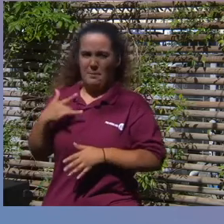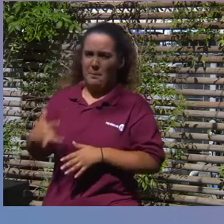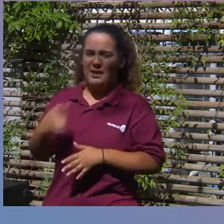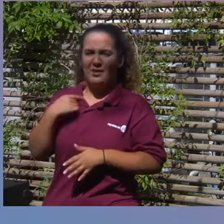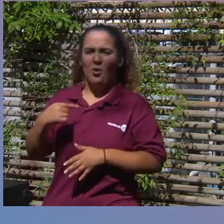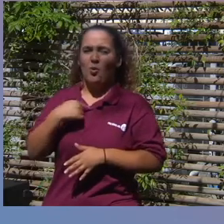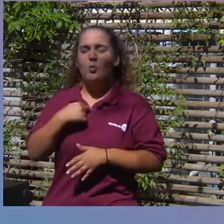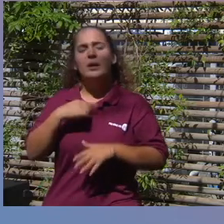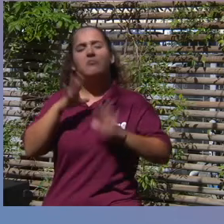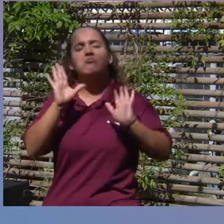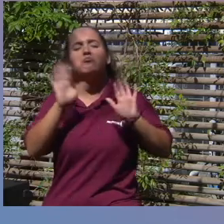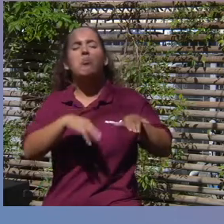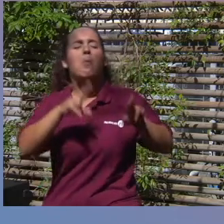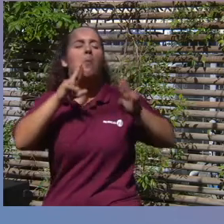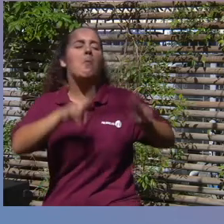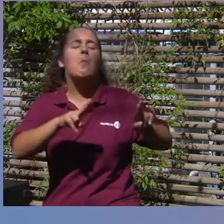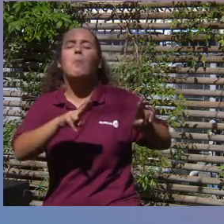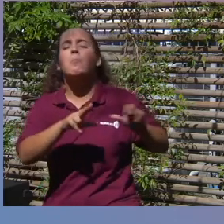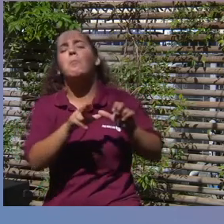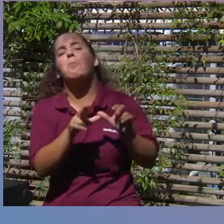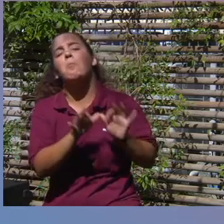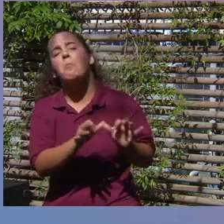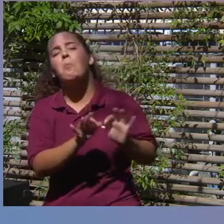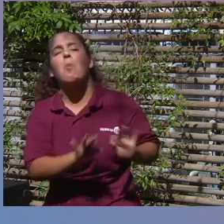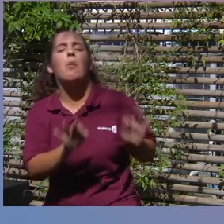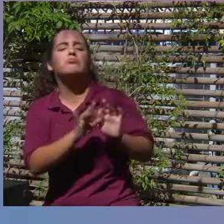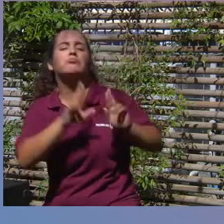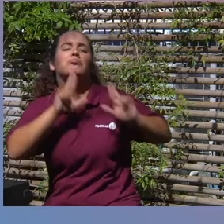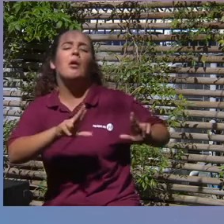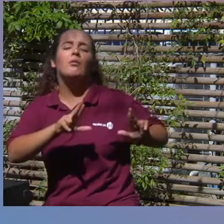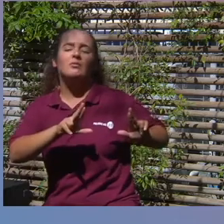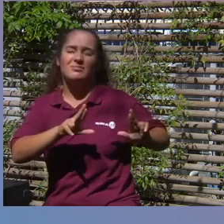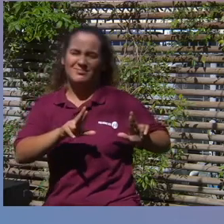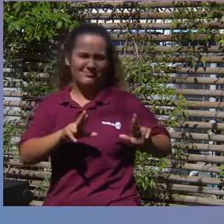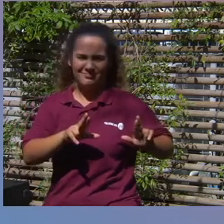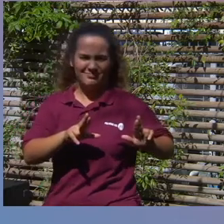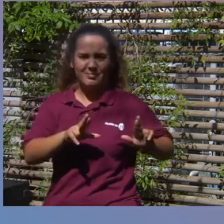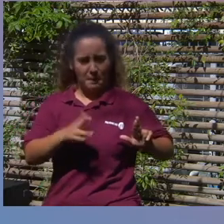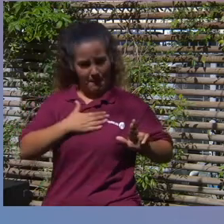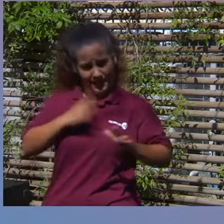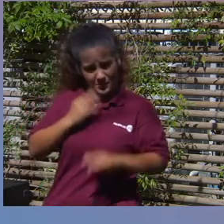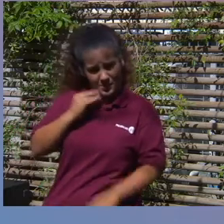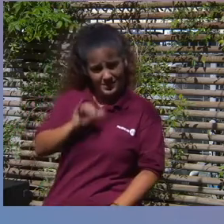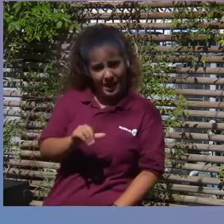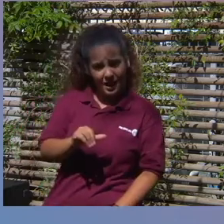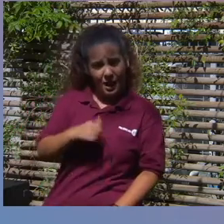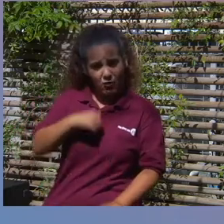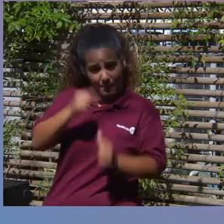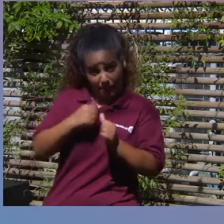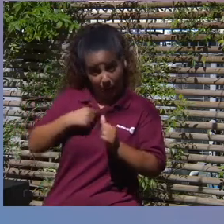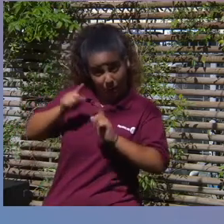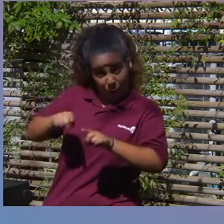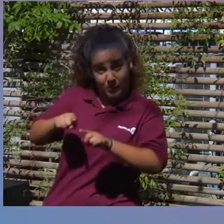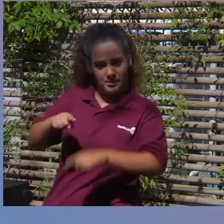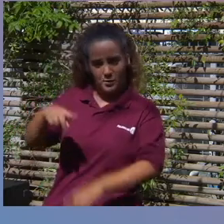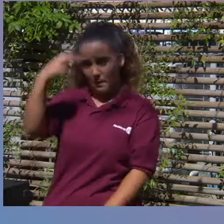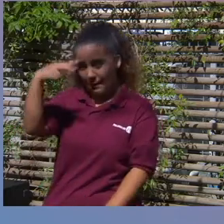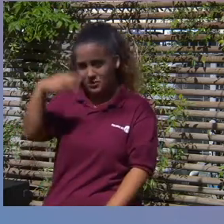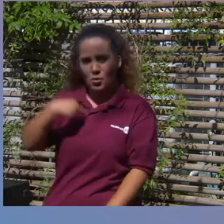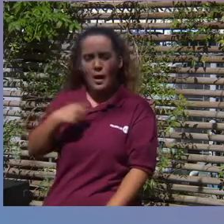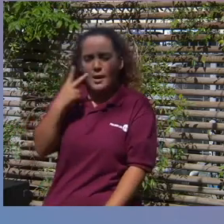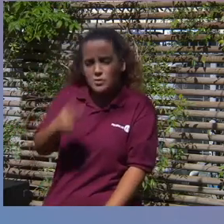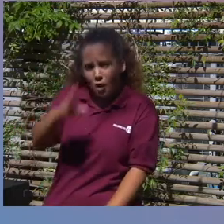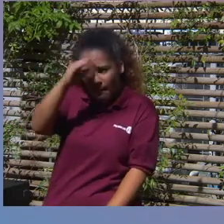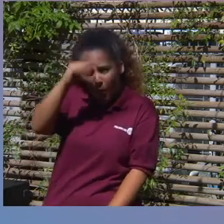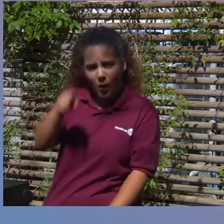mm, I think. Well, and I that's think my some of us are babies too long also. Yeah, but that's my experience. When I went to Mexico when I was little, I saw a little